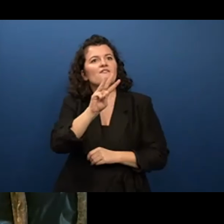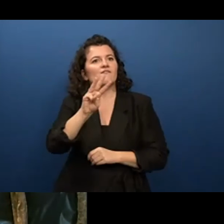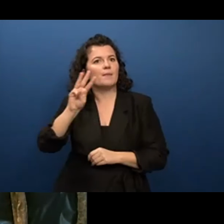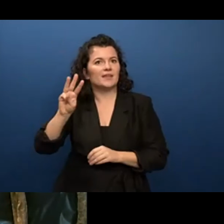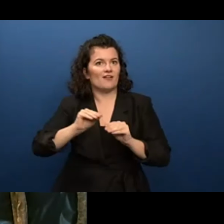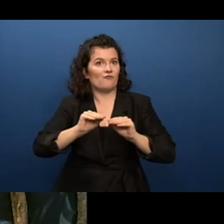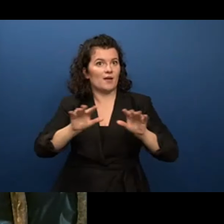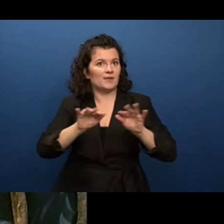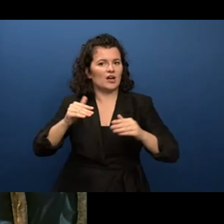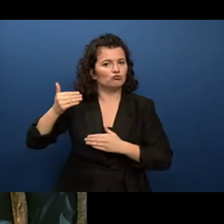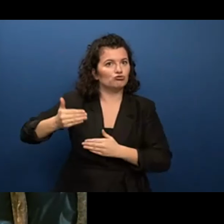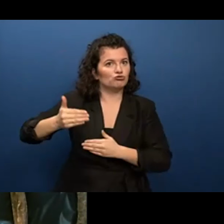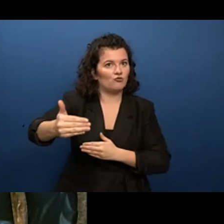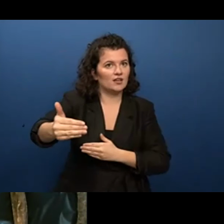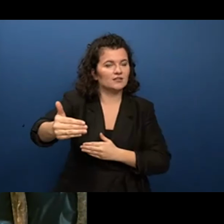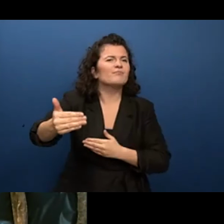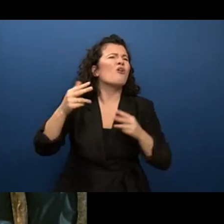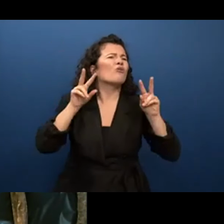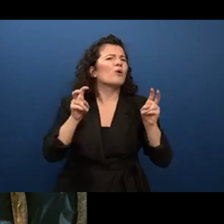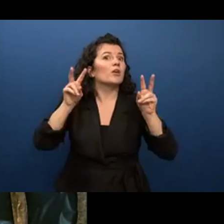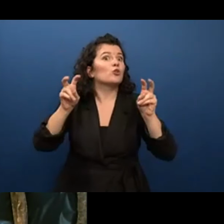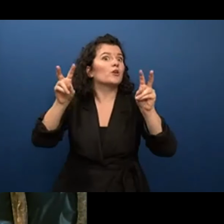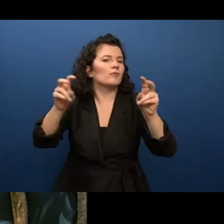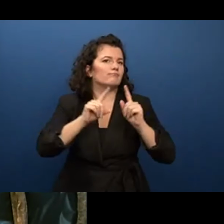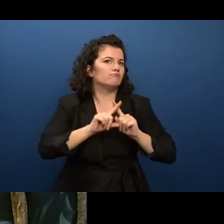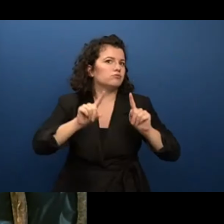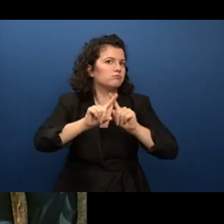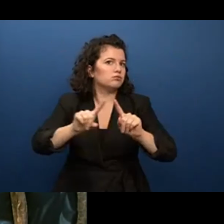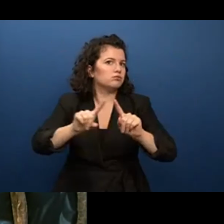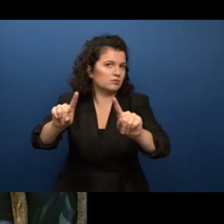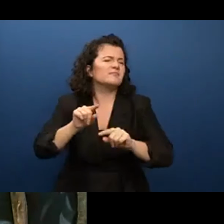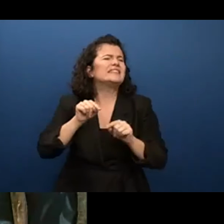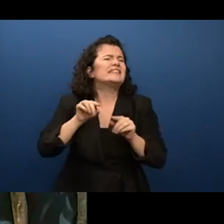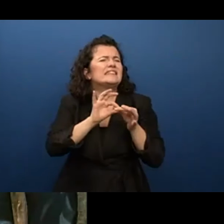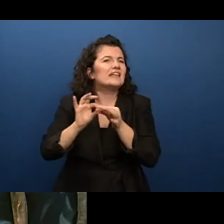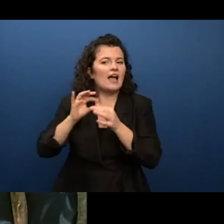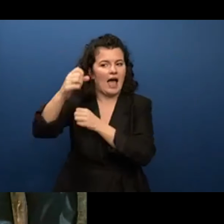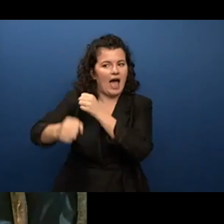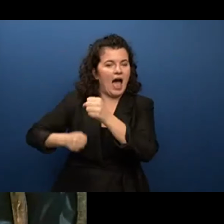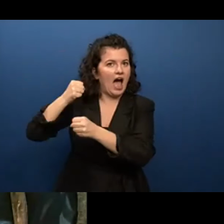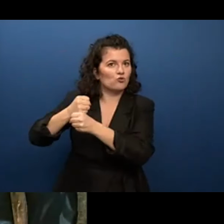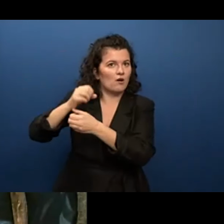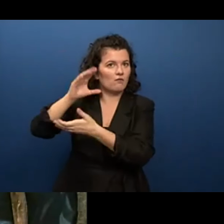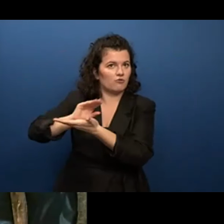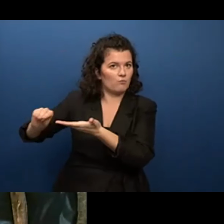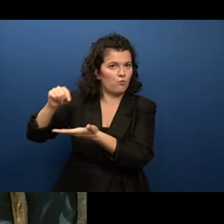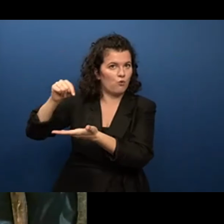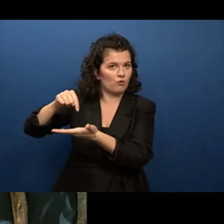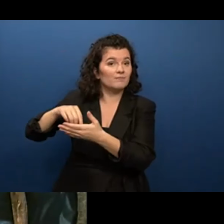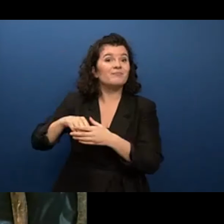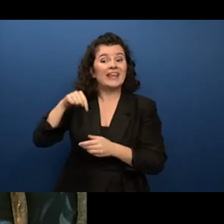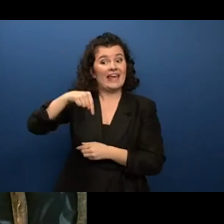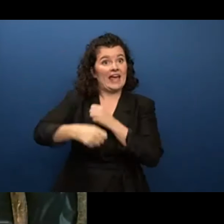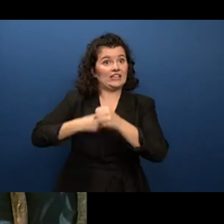different themes in our annual Key Trends Report. This year, the theme of the report is